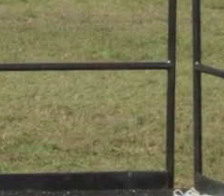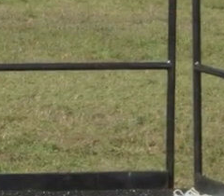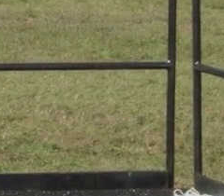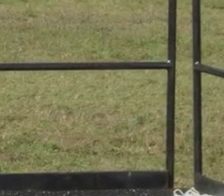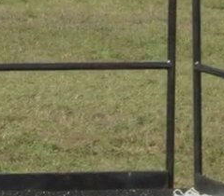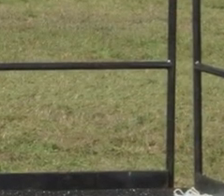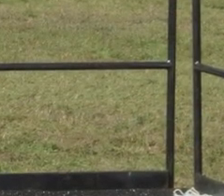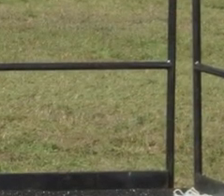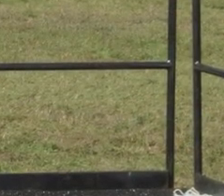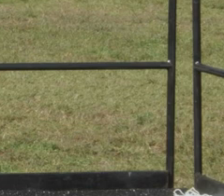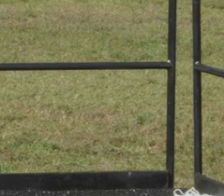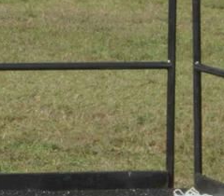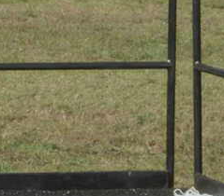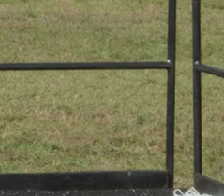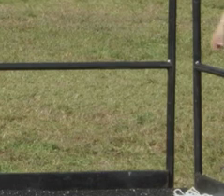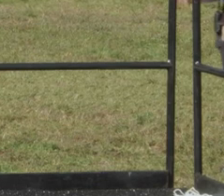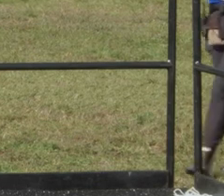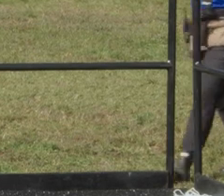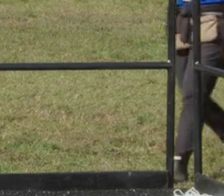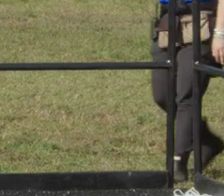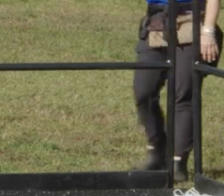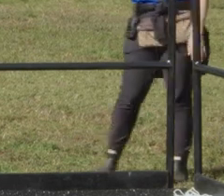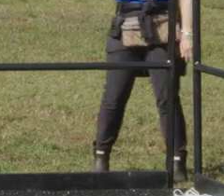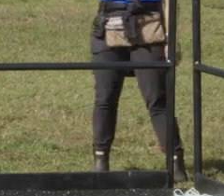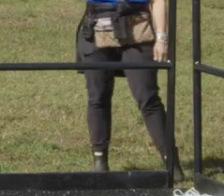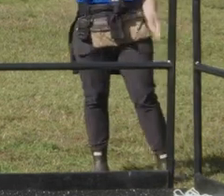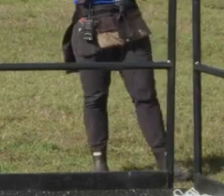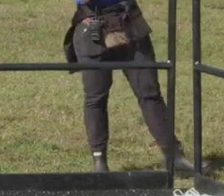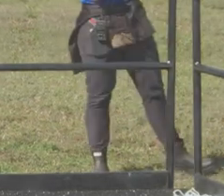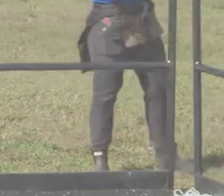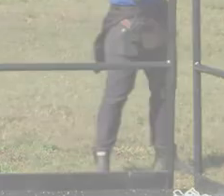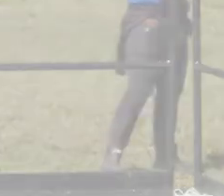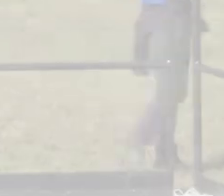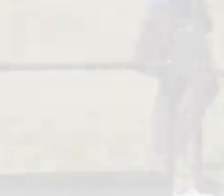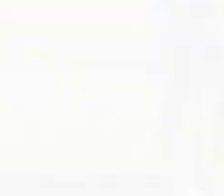thank you for joining us. May God bless all of our veterans and the United States of America.